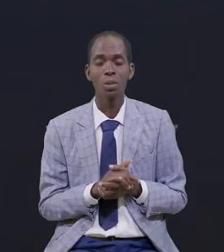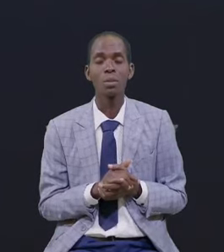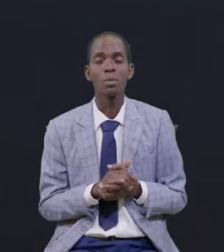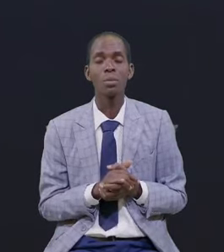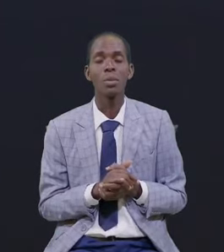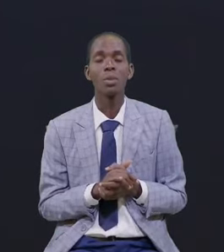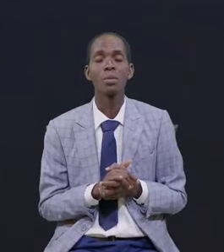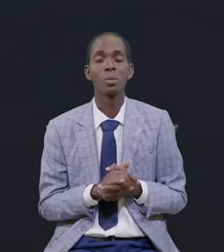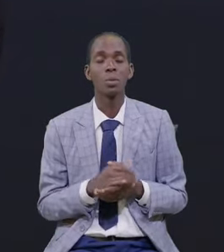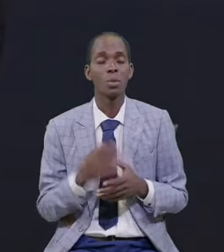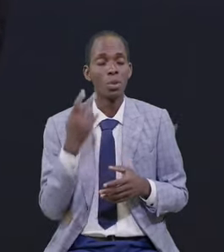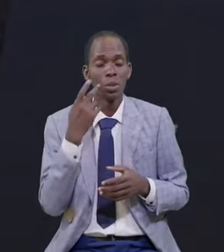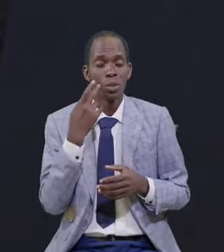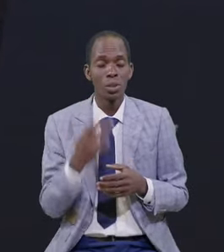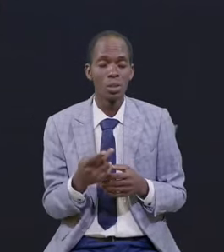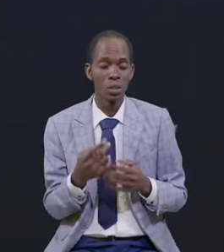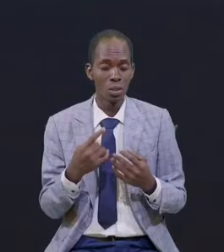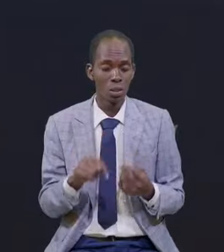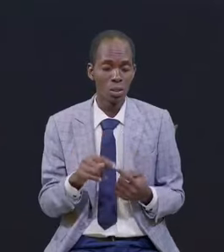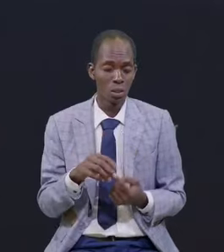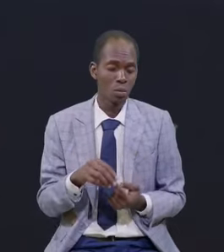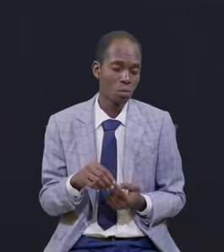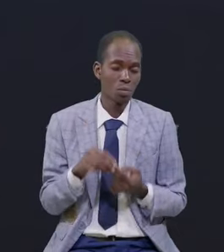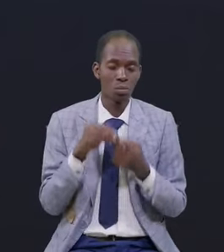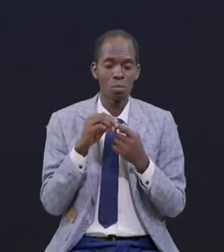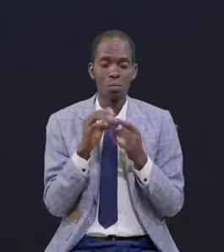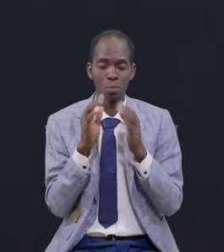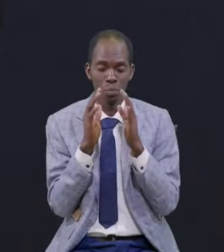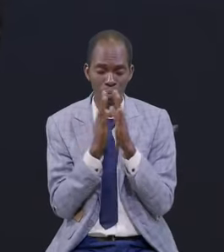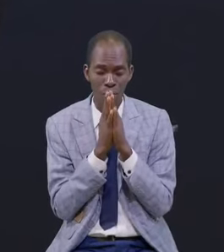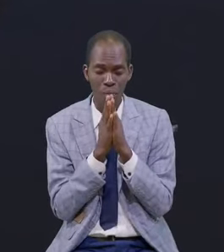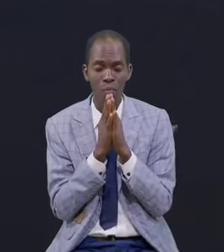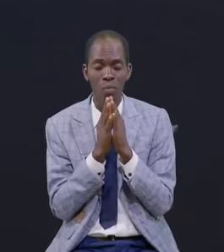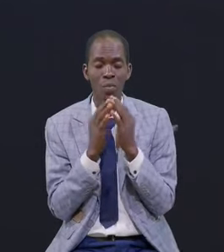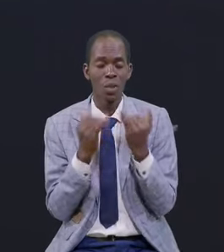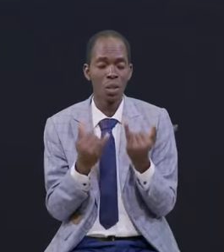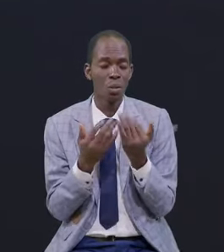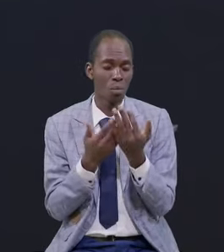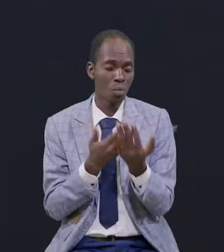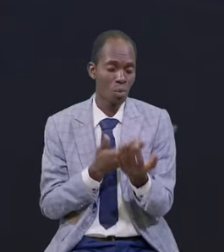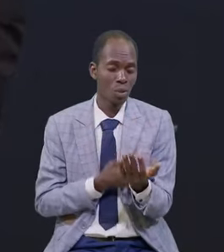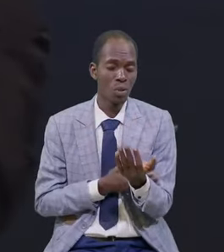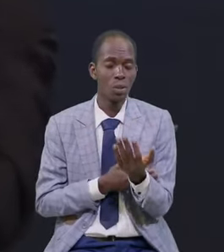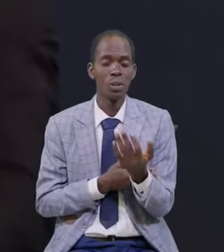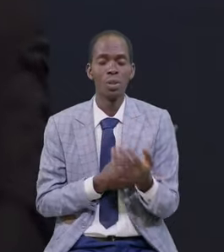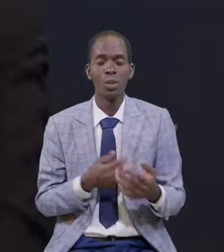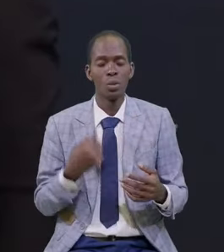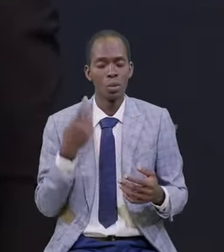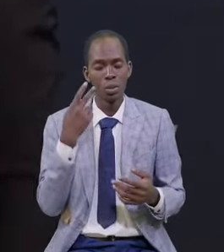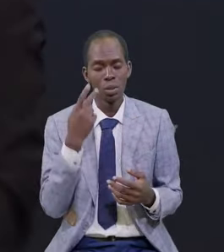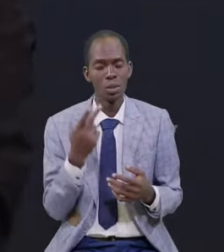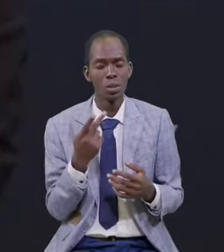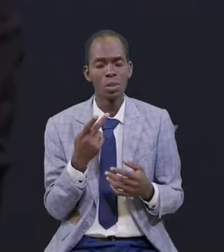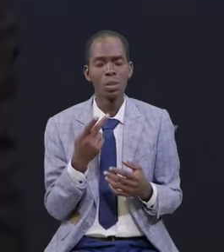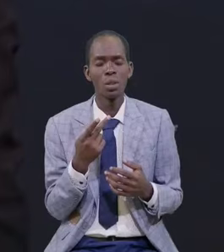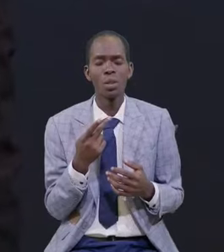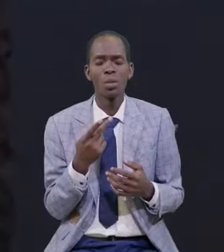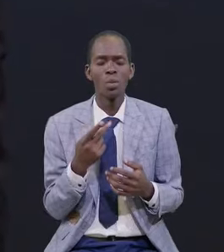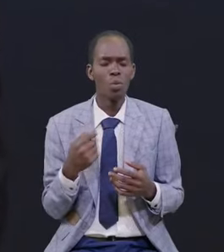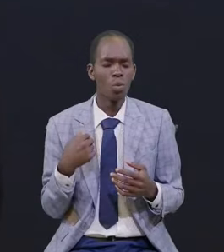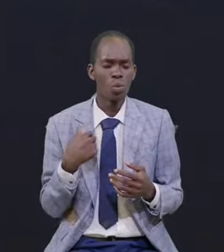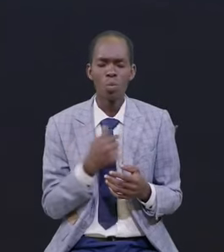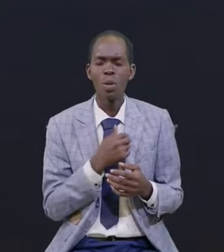we had the first session by our Reverend Reverend Michael and here we are again having